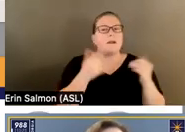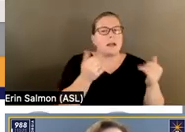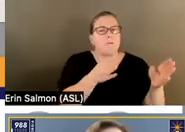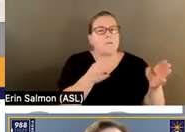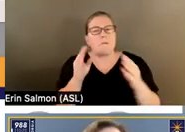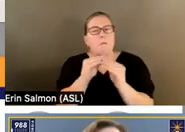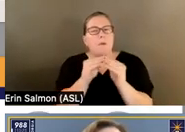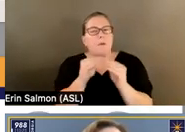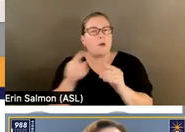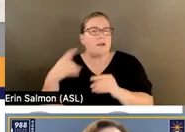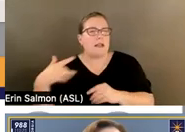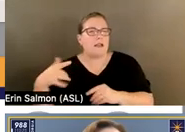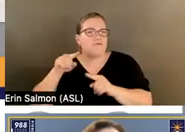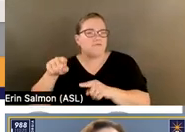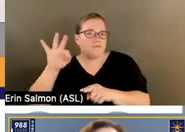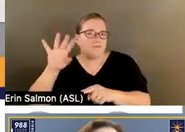slide, please.